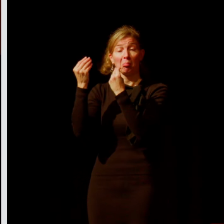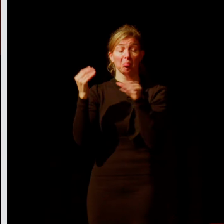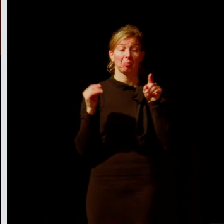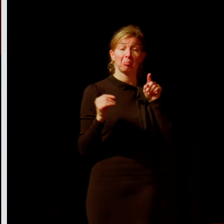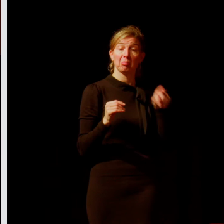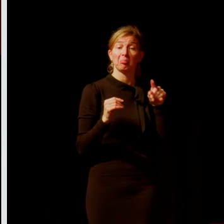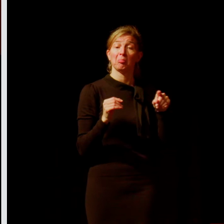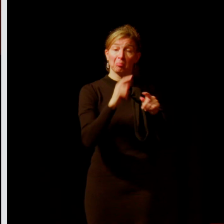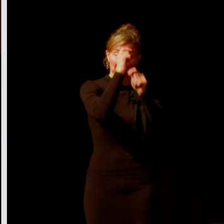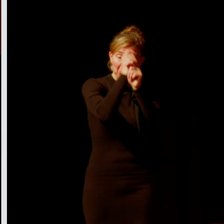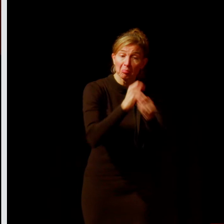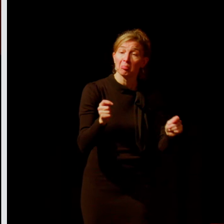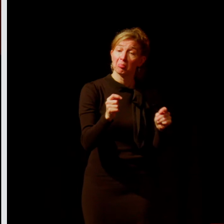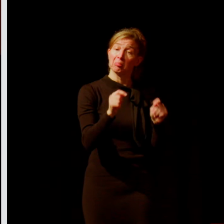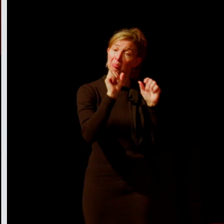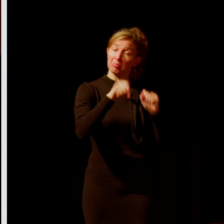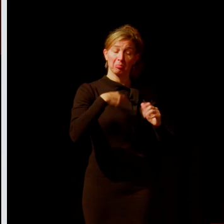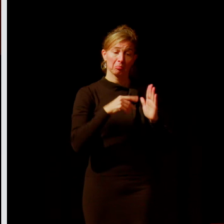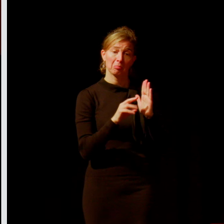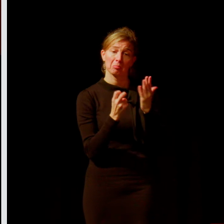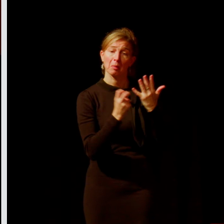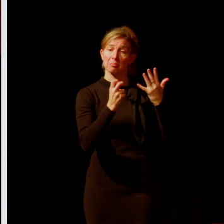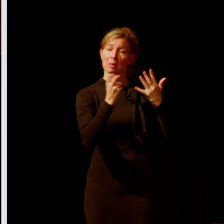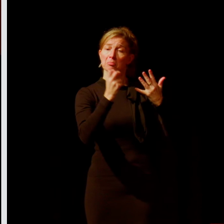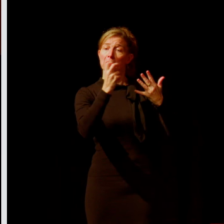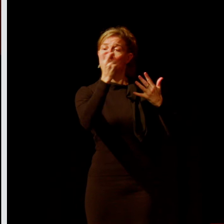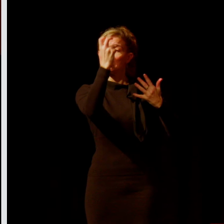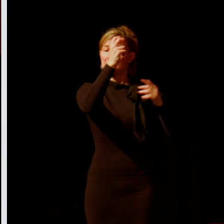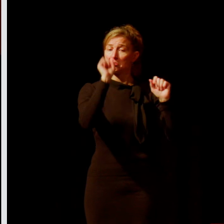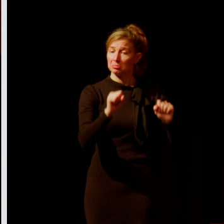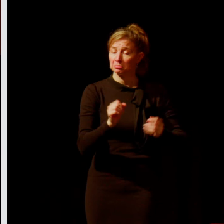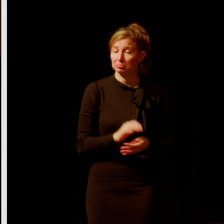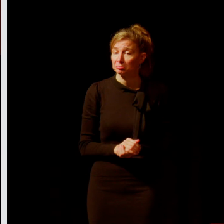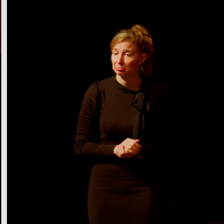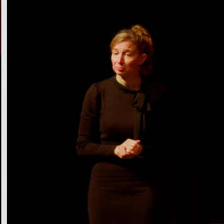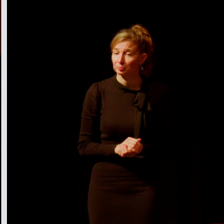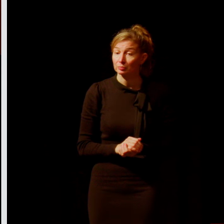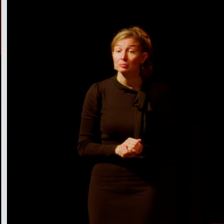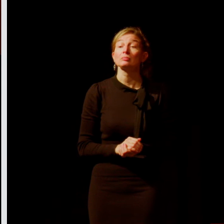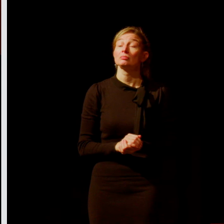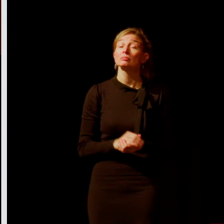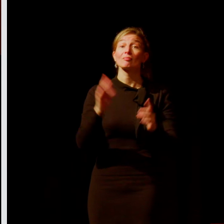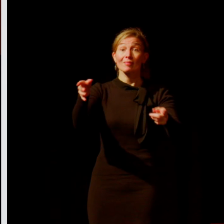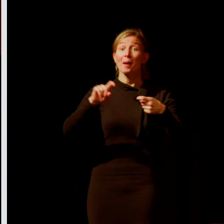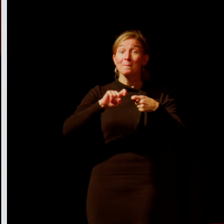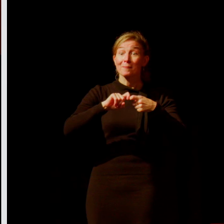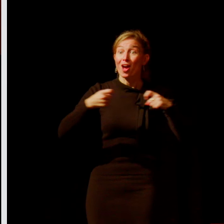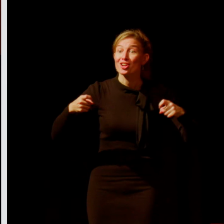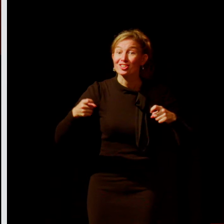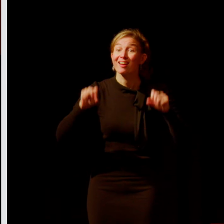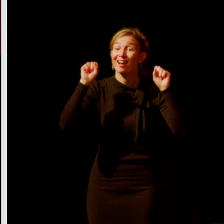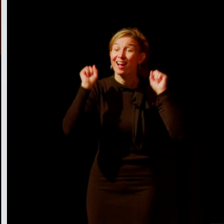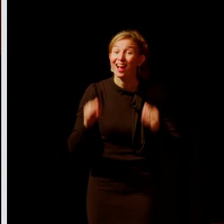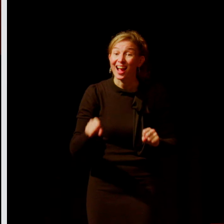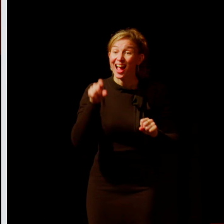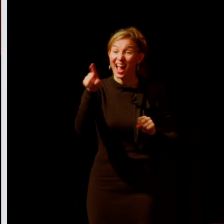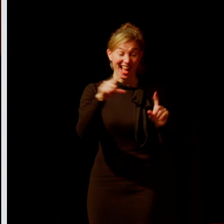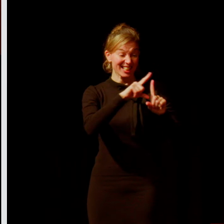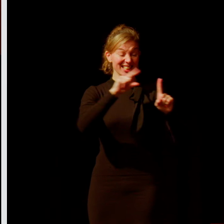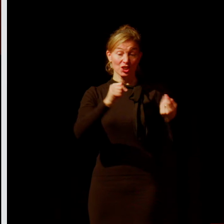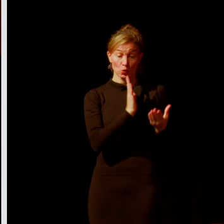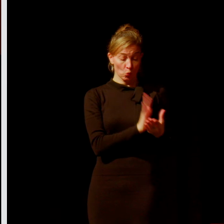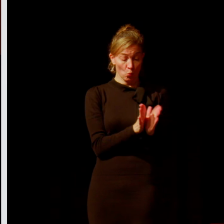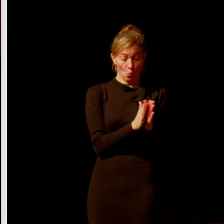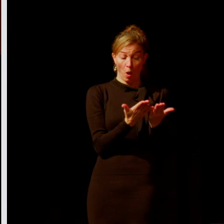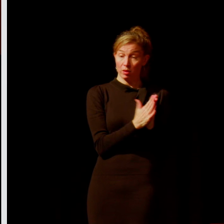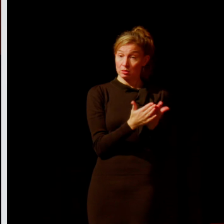And then there's banking. With blockchain, Farida can open a digital wallet. This wallet